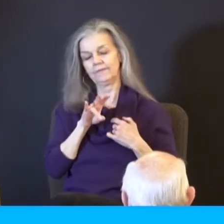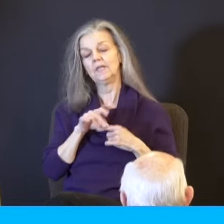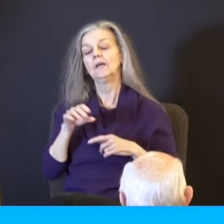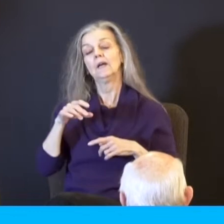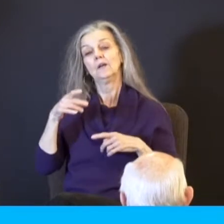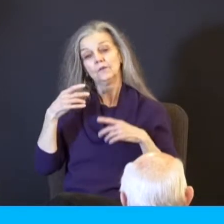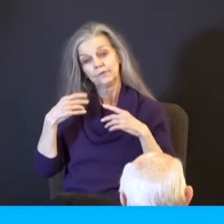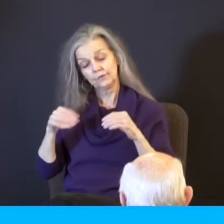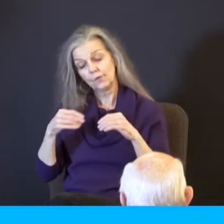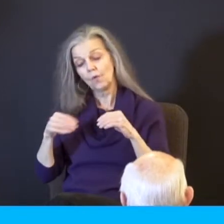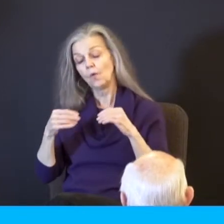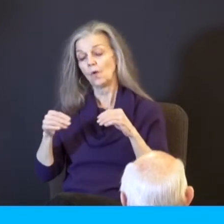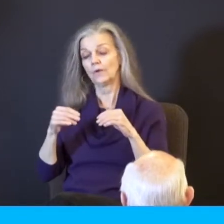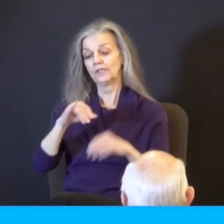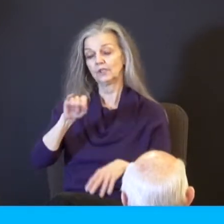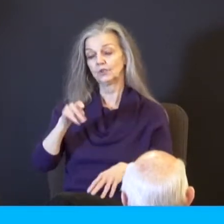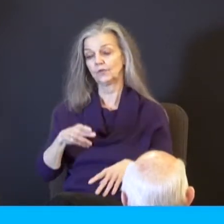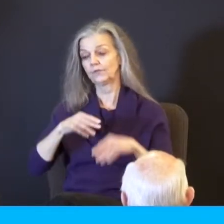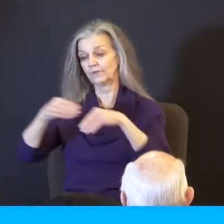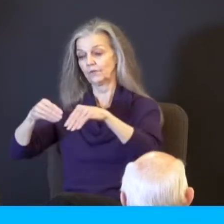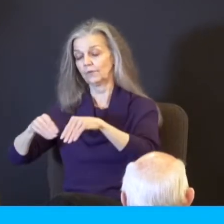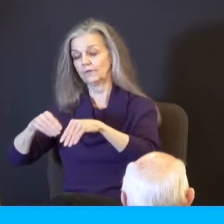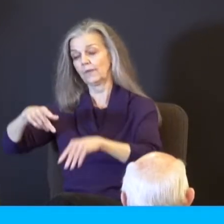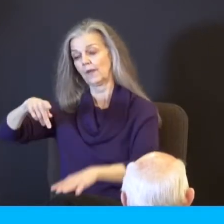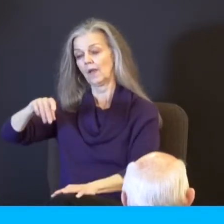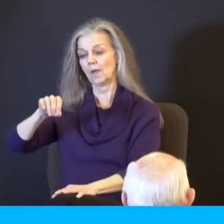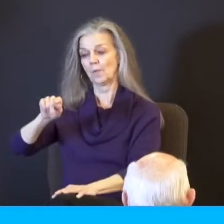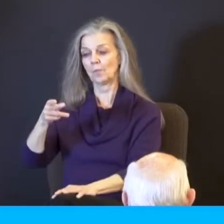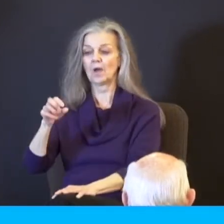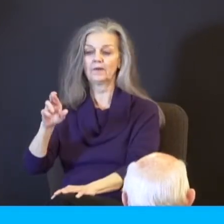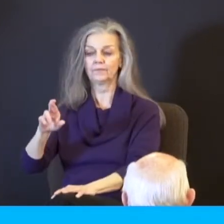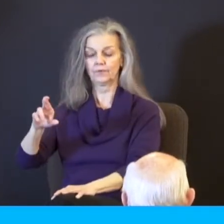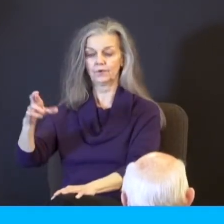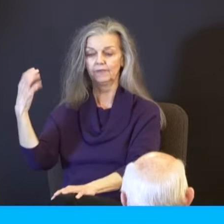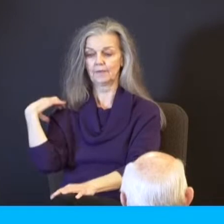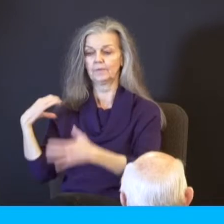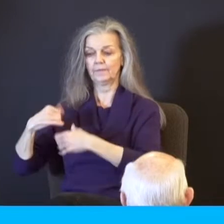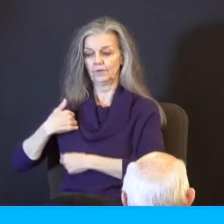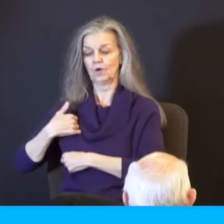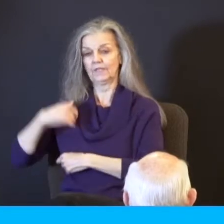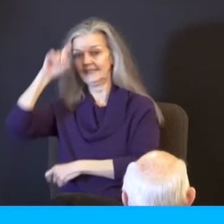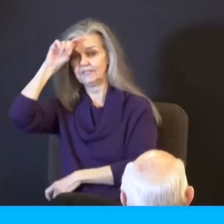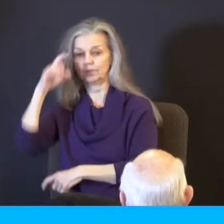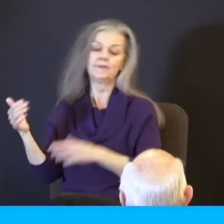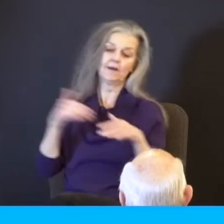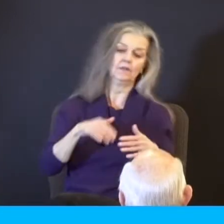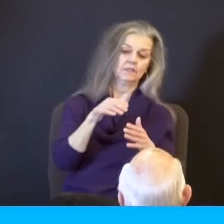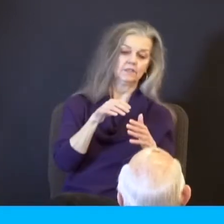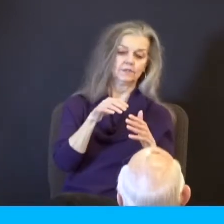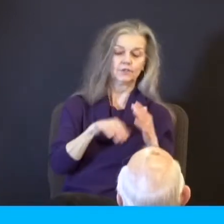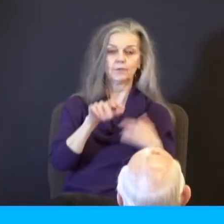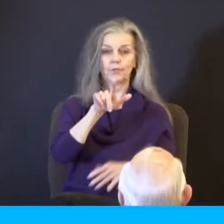Egypt unto Potiphar, an officer of Pharaoh's and captain of the guard. Turn to chapter 39. And Joseph